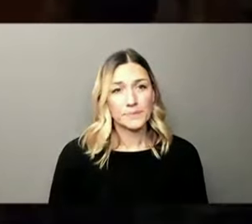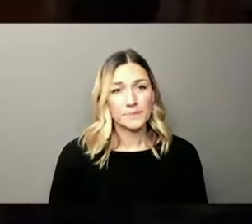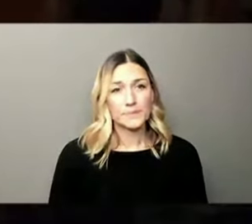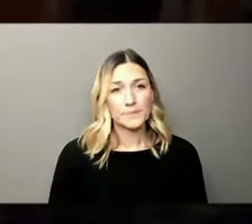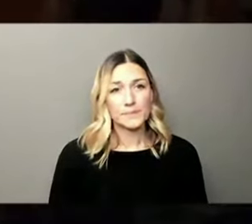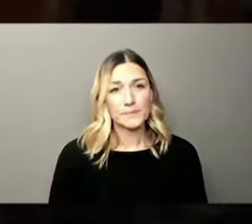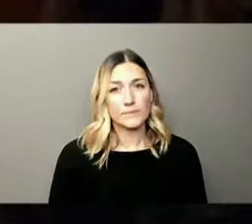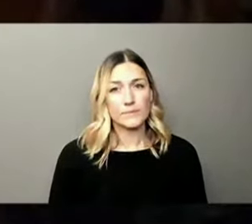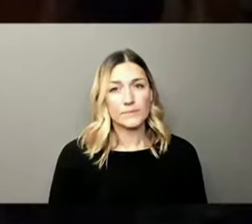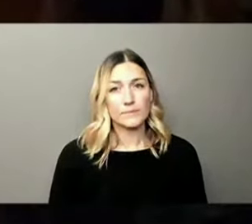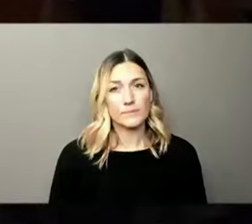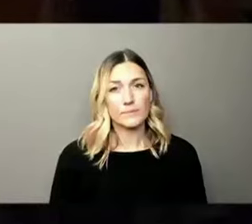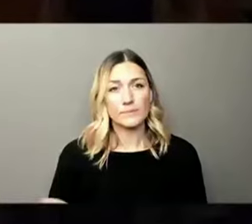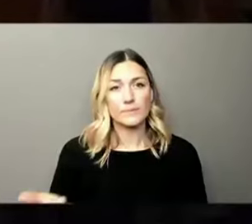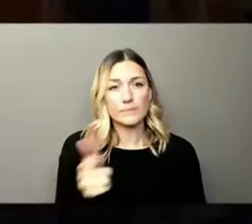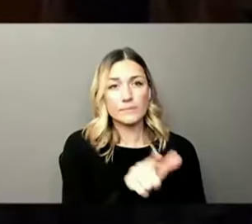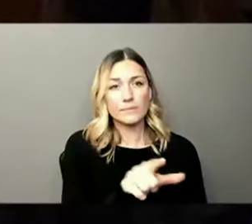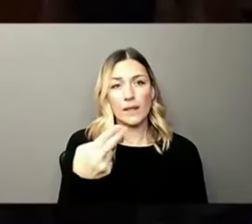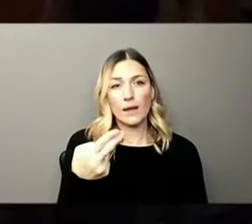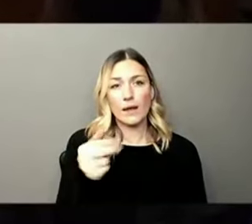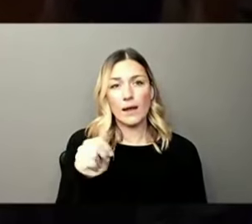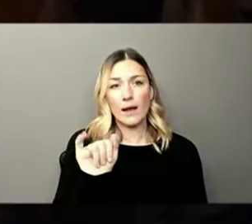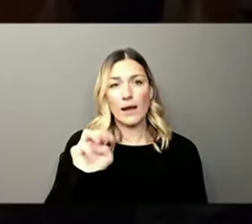Ms. Heim.